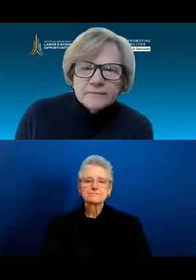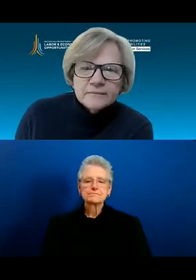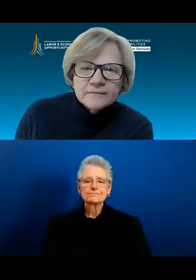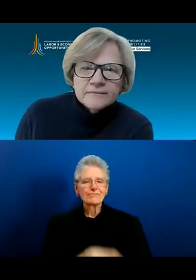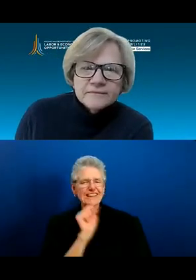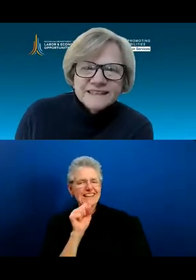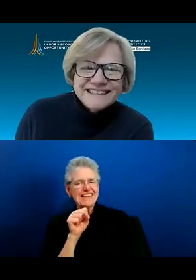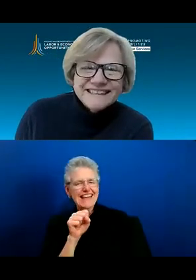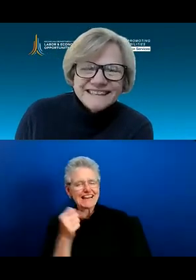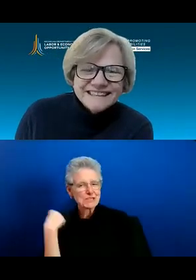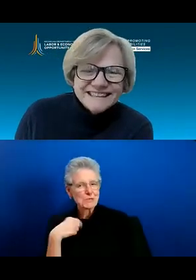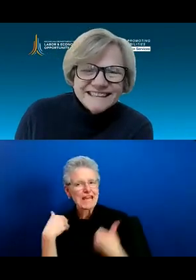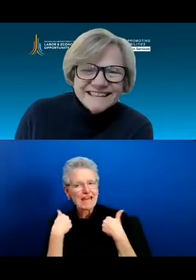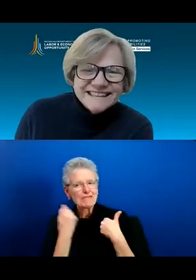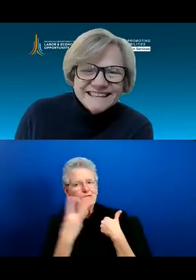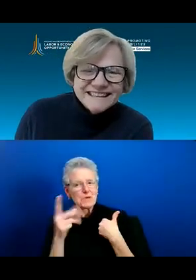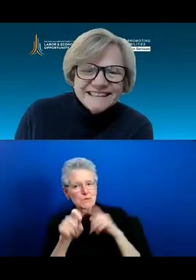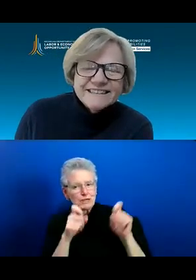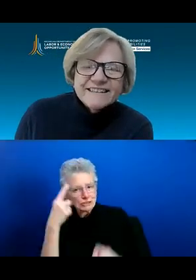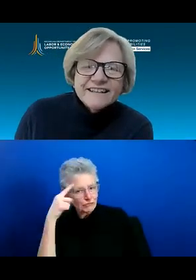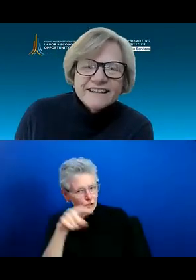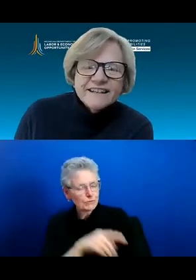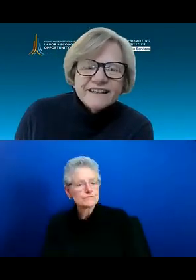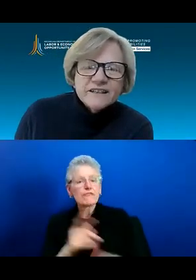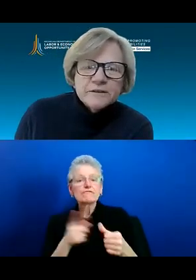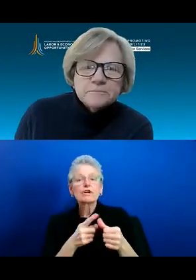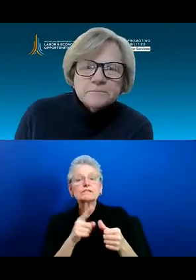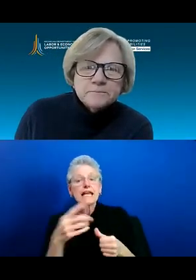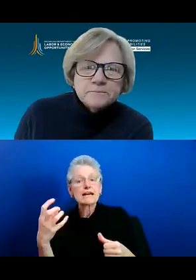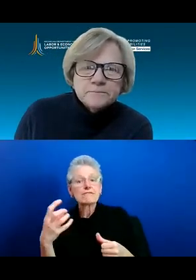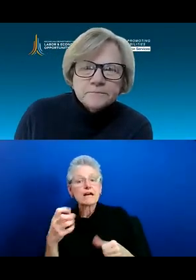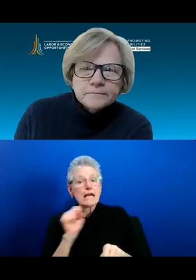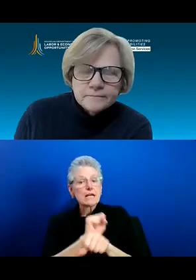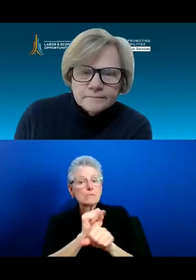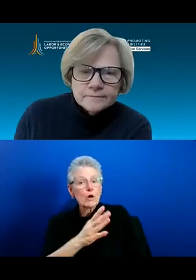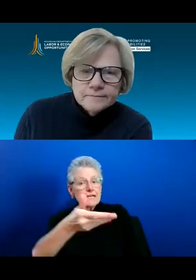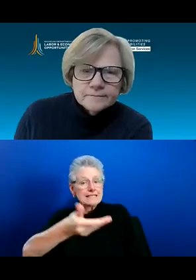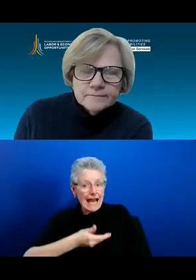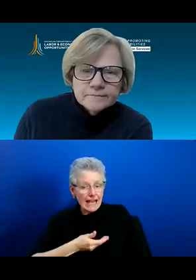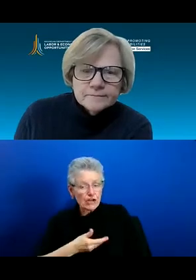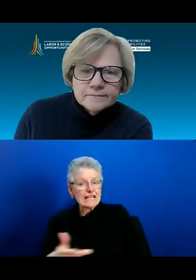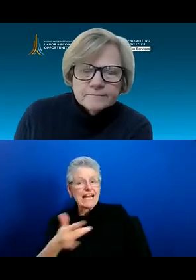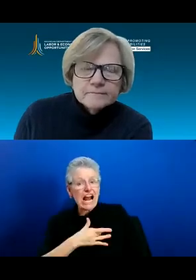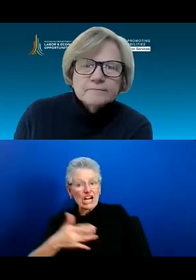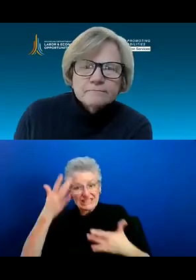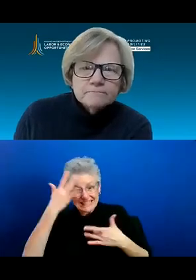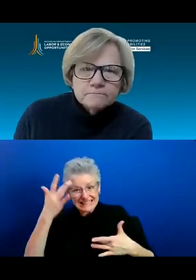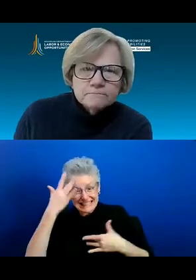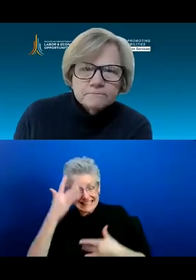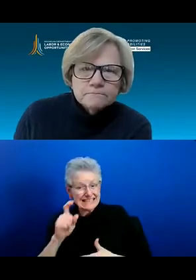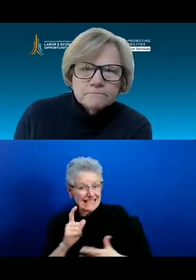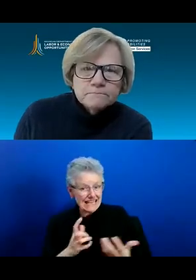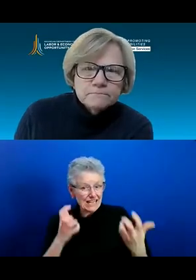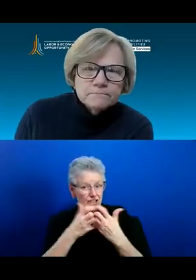Yes, Claudette, we have a few here. If an employee is hired and has cardiovascular disease and may need accommodation